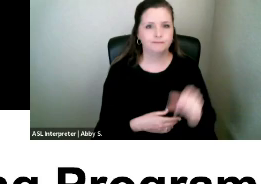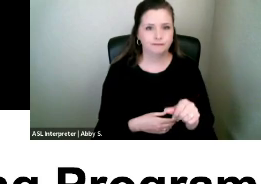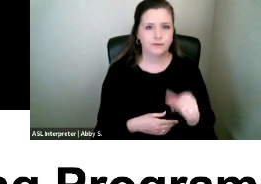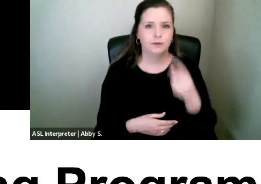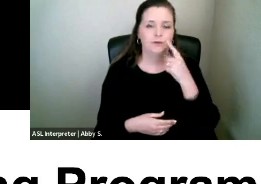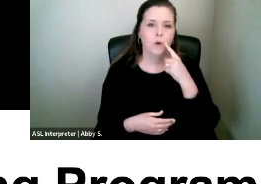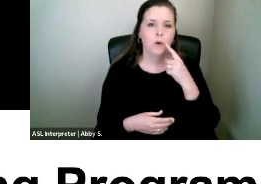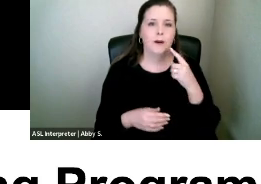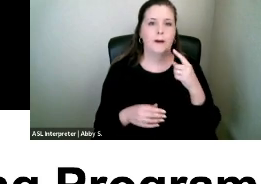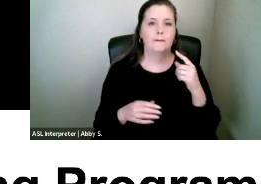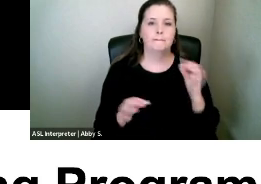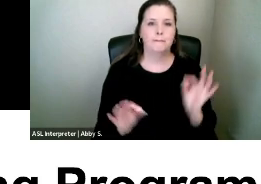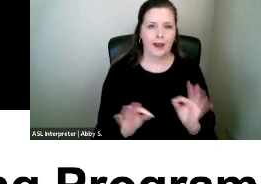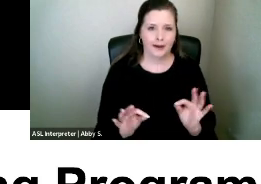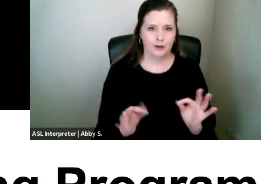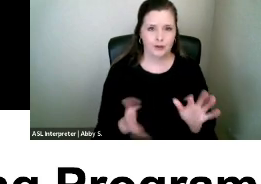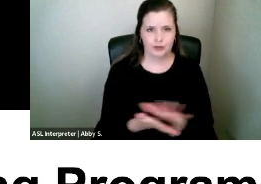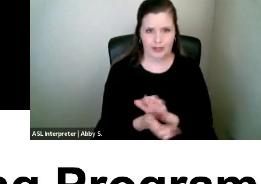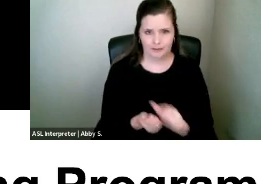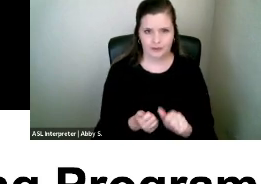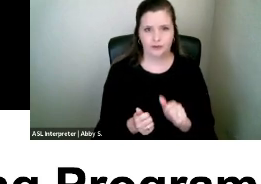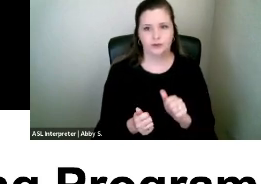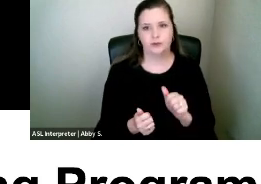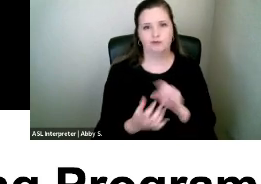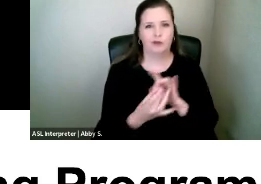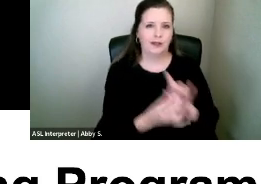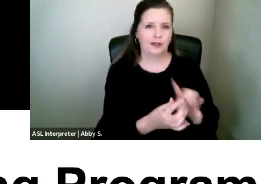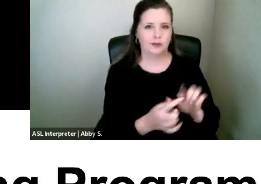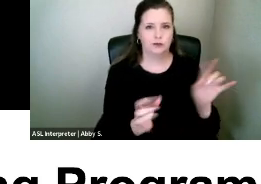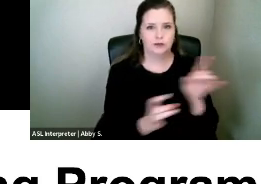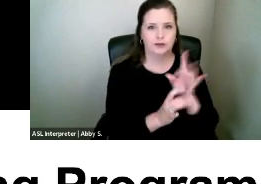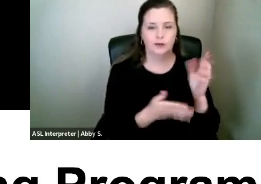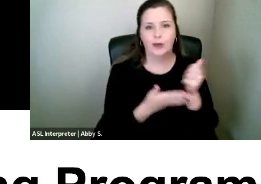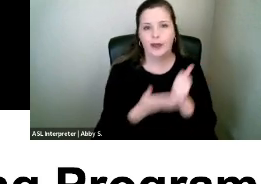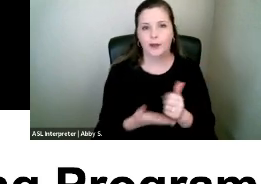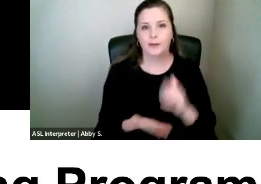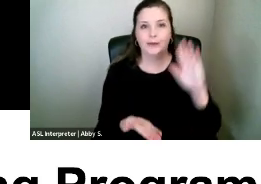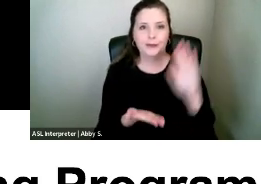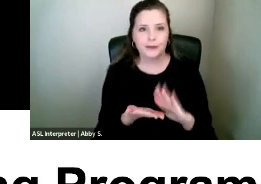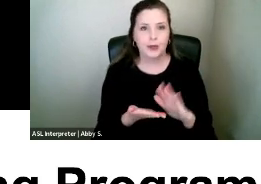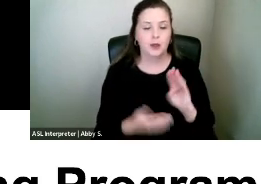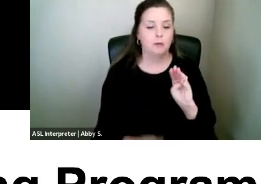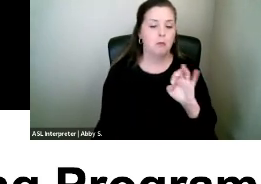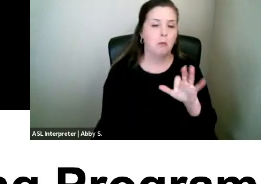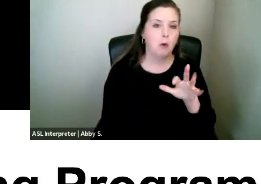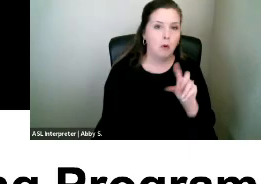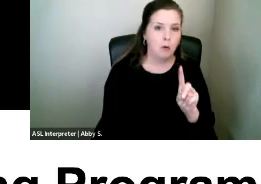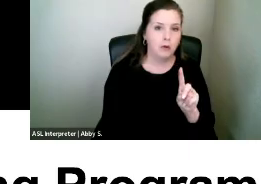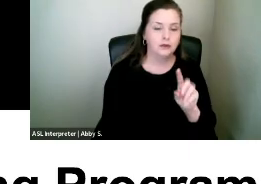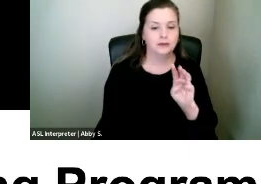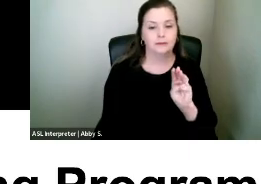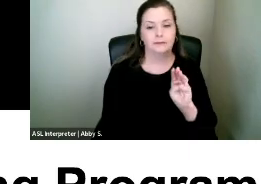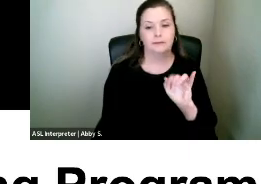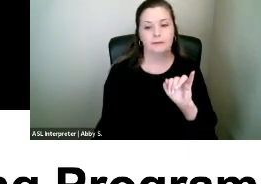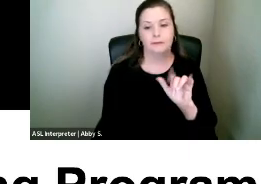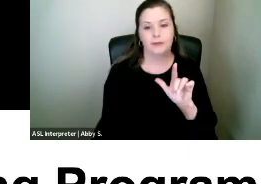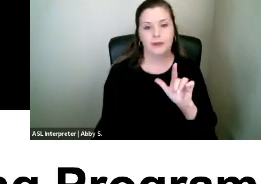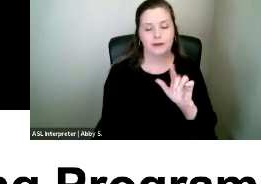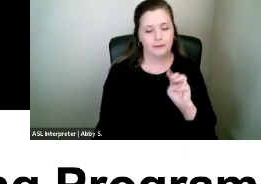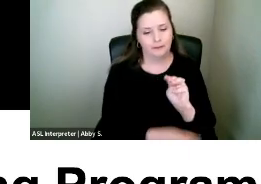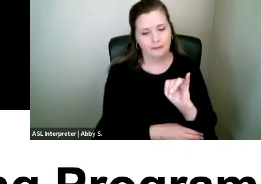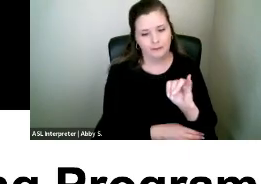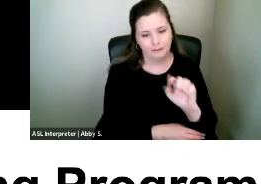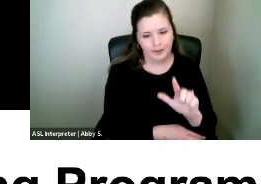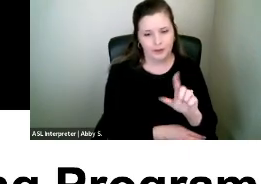minor damage caused by a disaster to mitigate mold, mildew, and to prevent